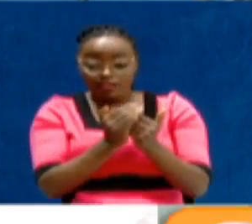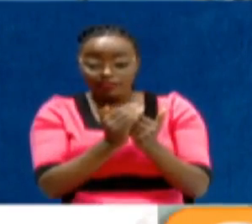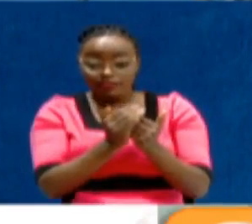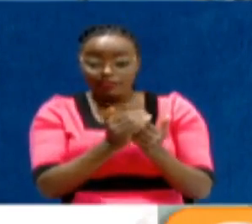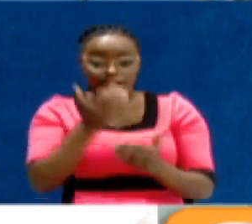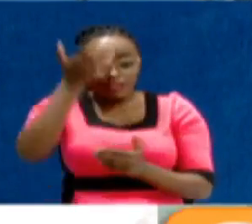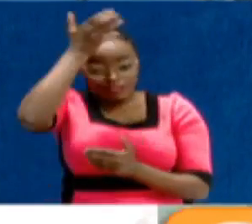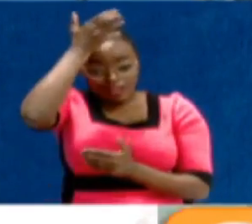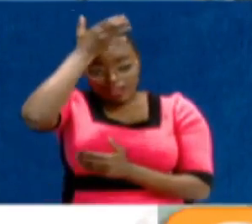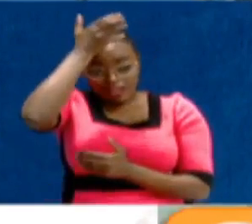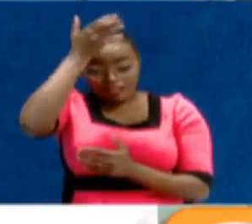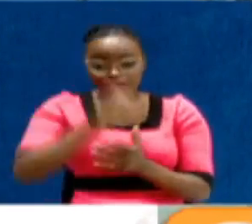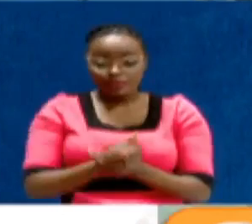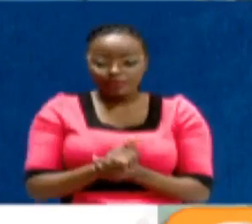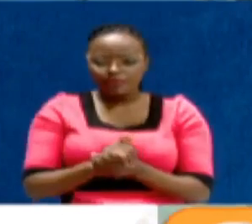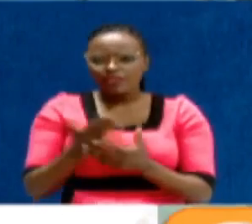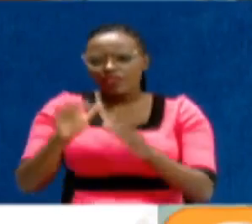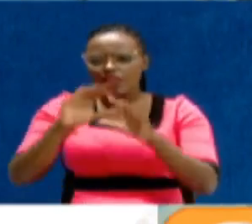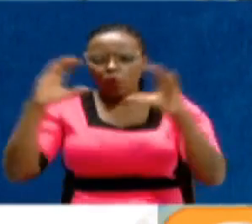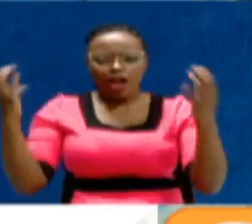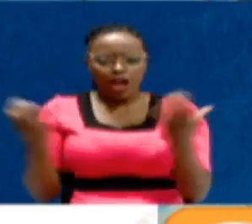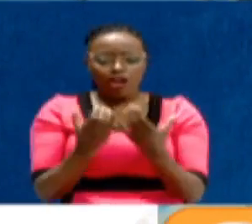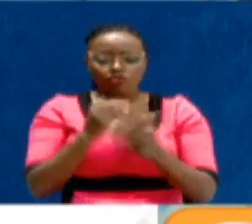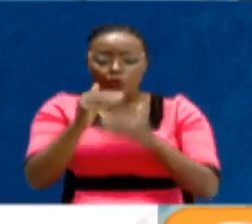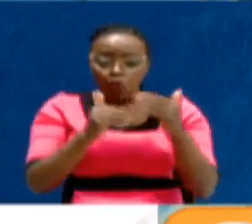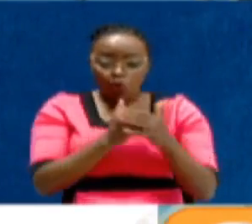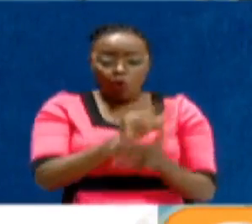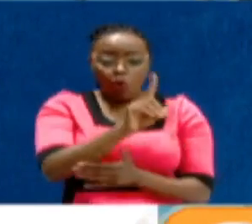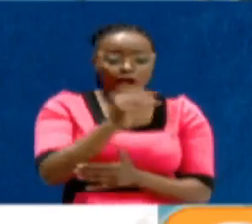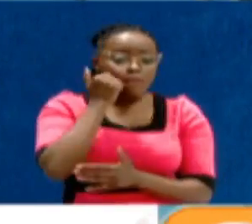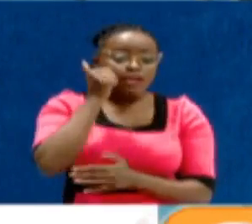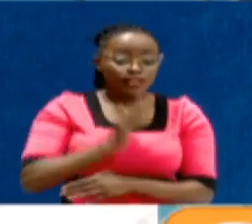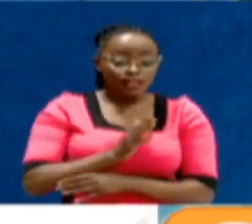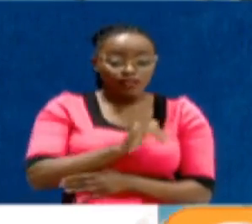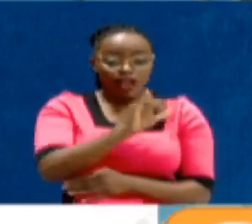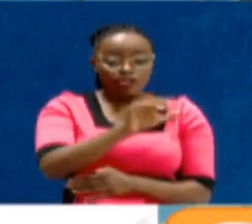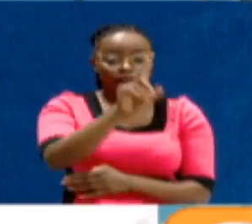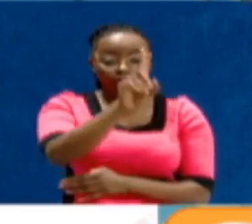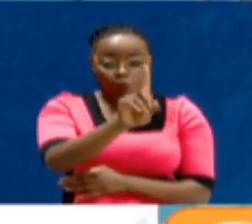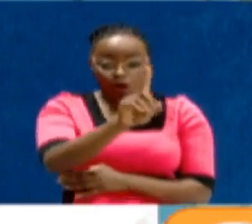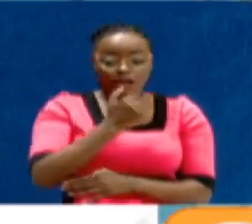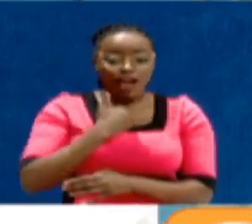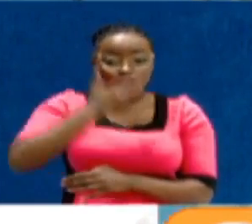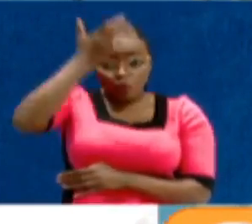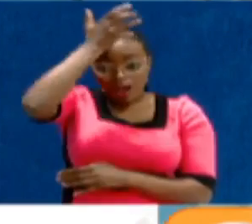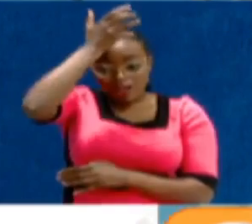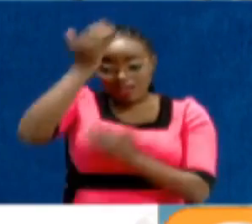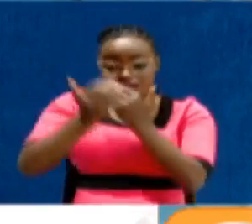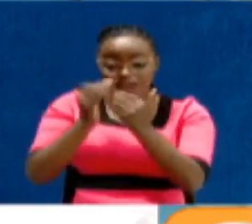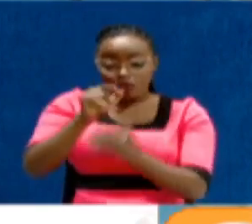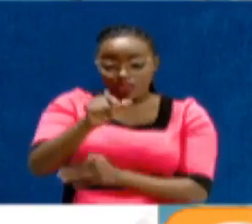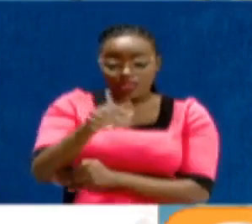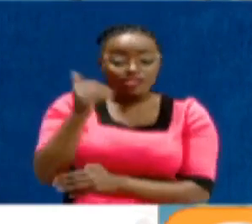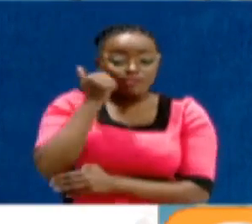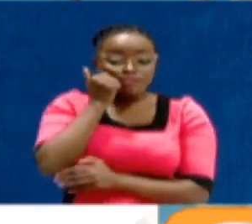the recommendations worldwide is for every one ICU patient, you must have one critical care nurse taking care of the